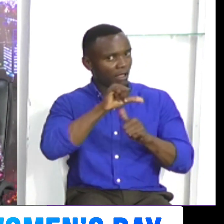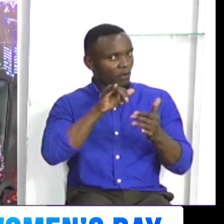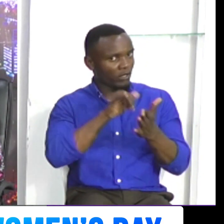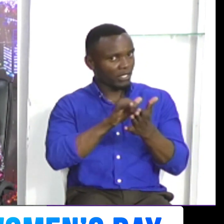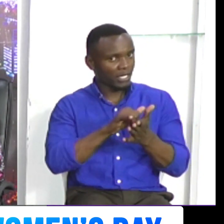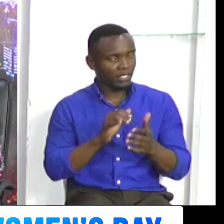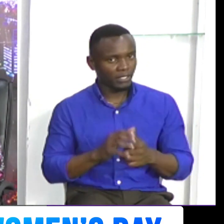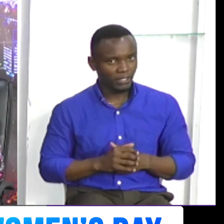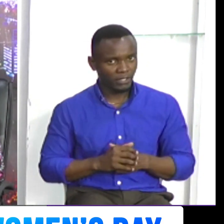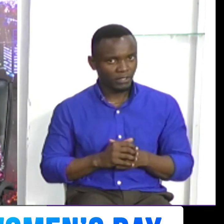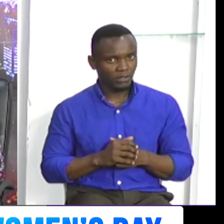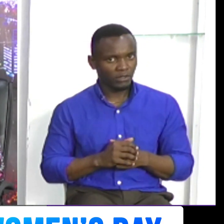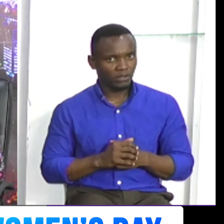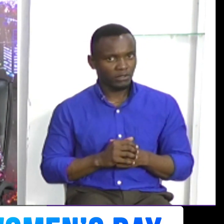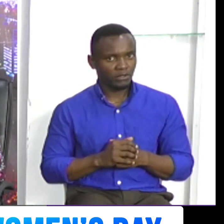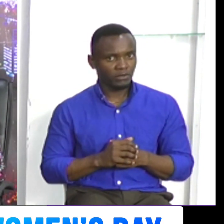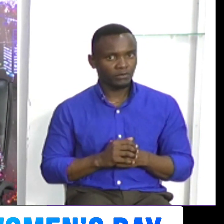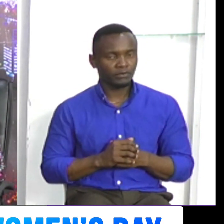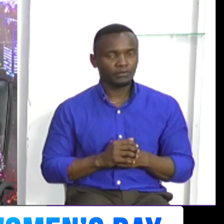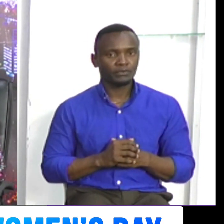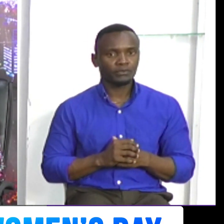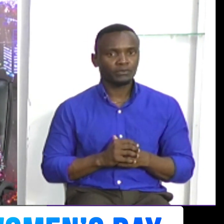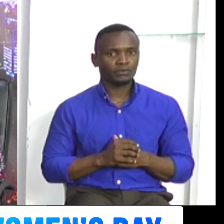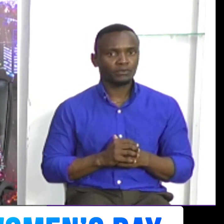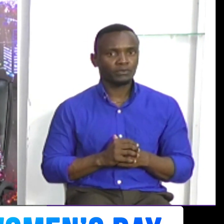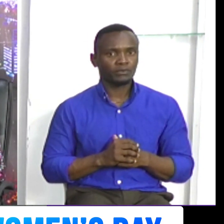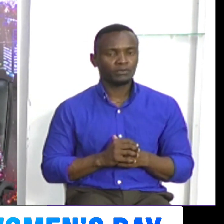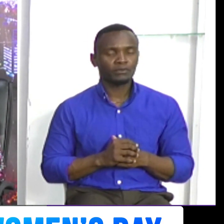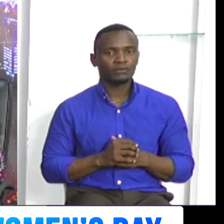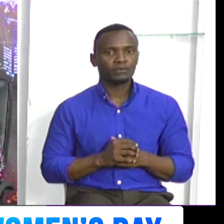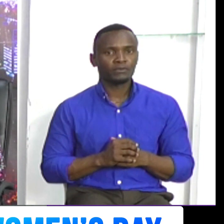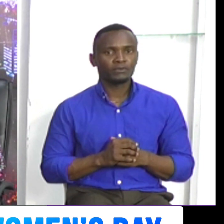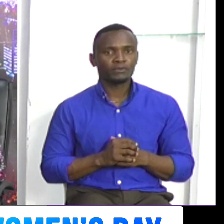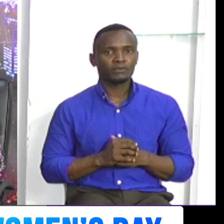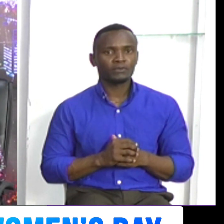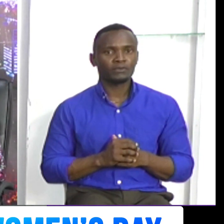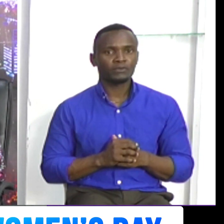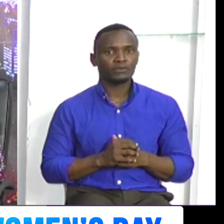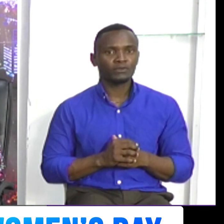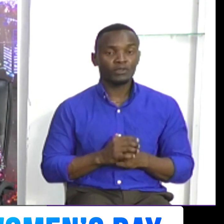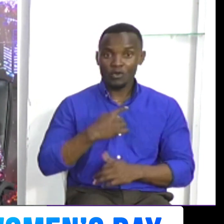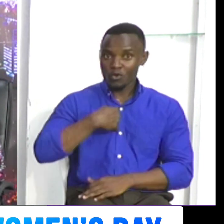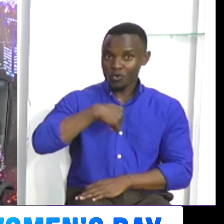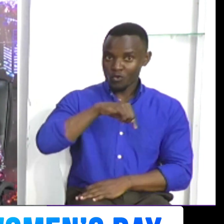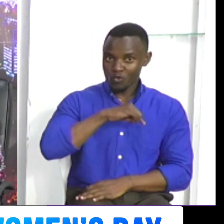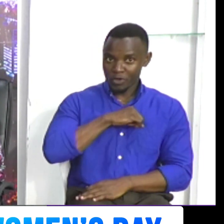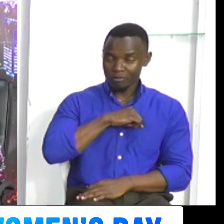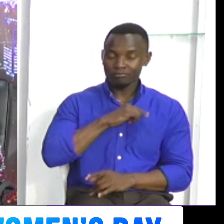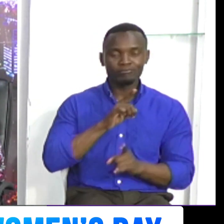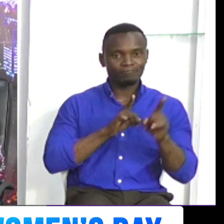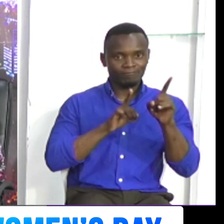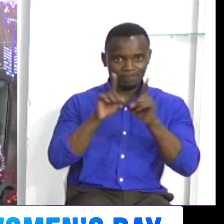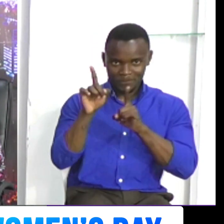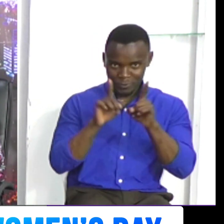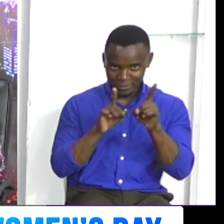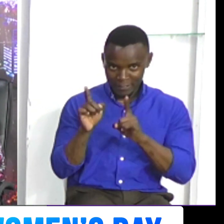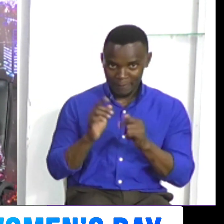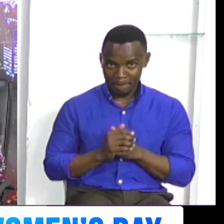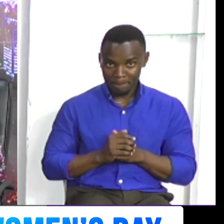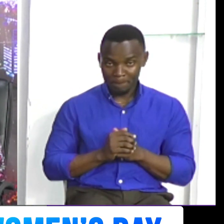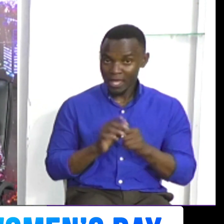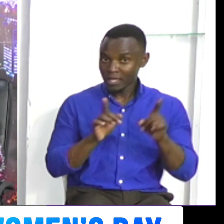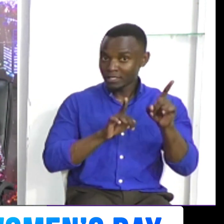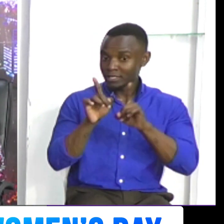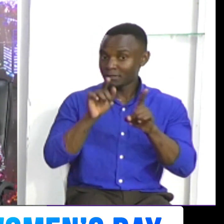there? Mama, we have a long journey to do. We are on a journey. And it is a journey that we are